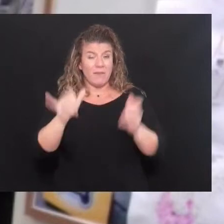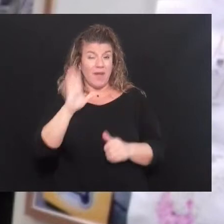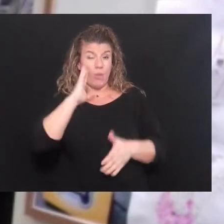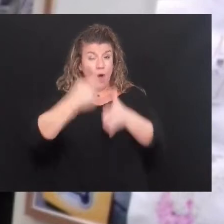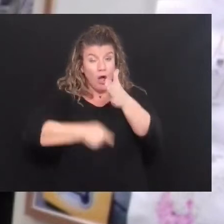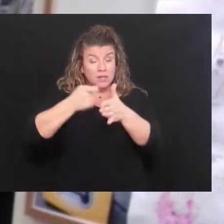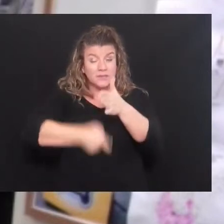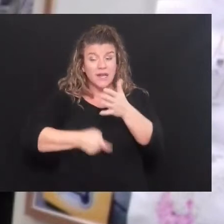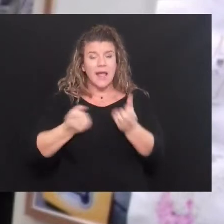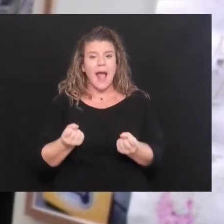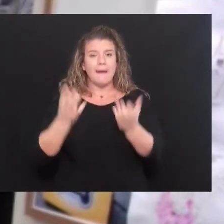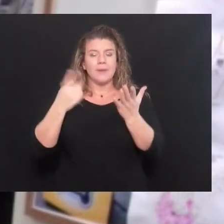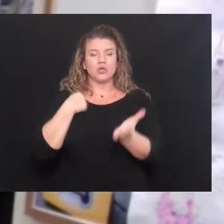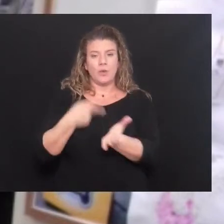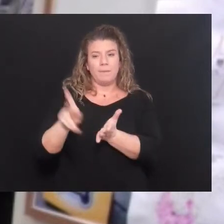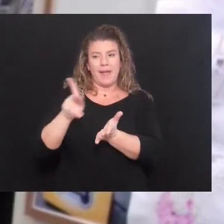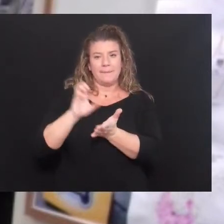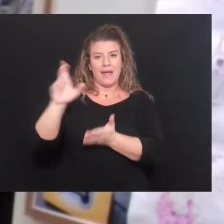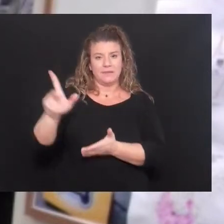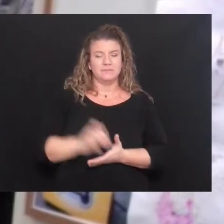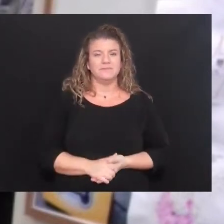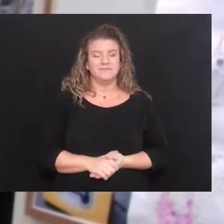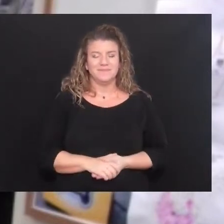How much are we reimbursing? Thank you.